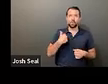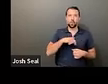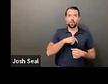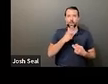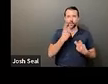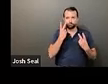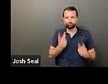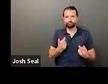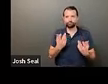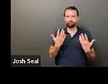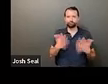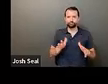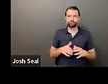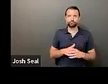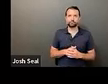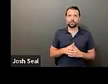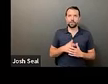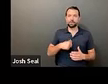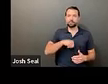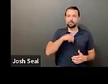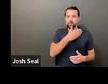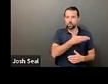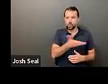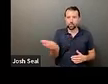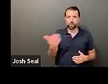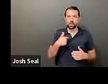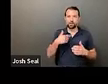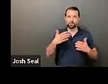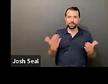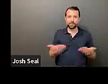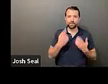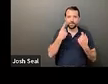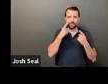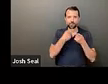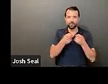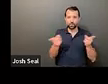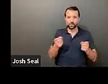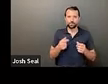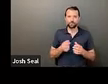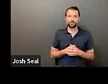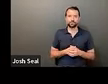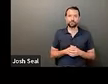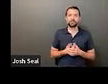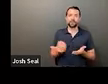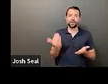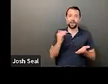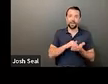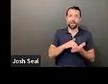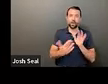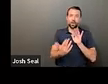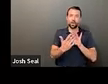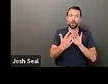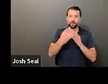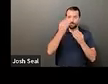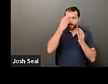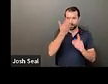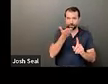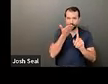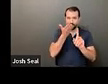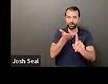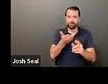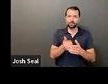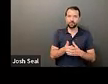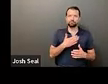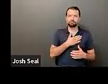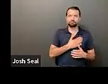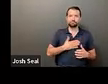consider ourselves to be part of your team. And here's our contact information again. So please feel free to reach out to us. Please feel free to reach out to us and share the great